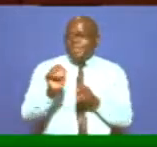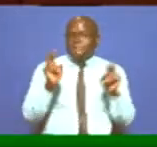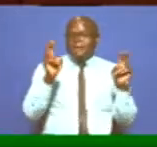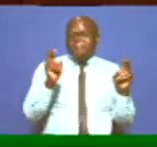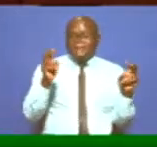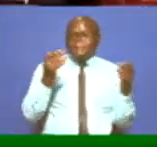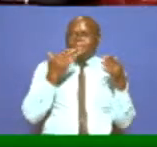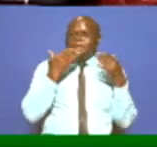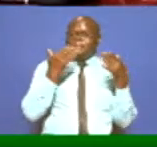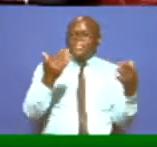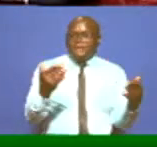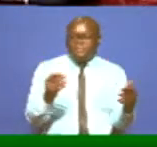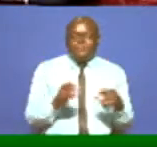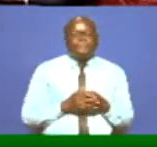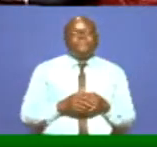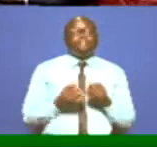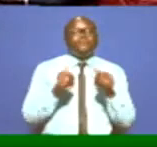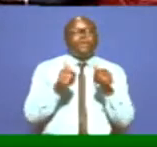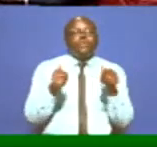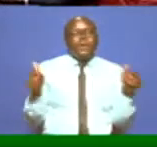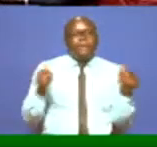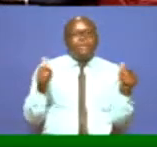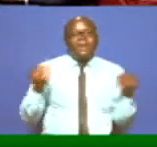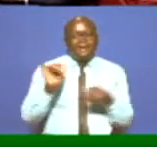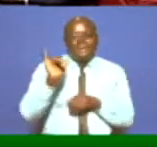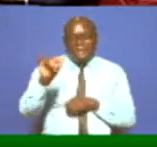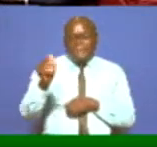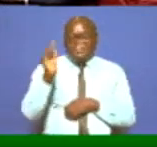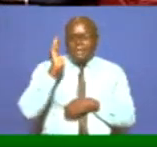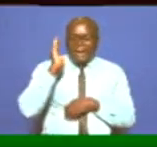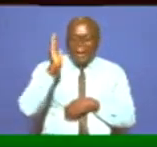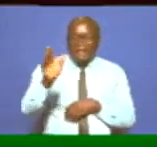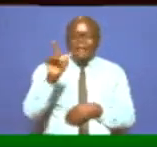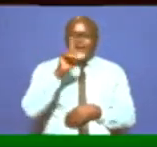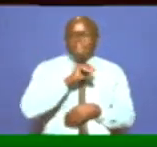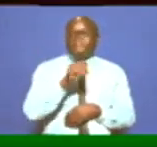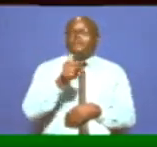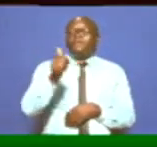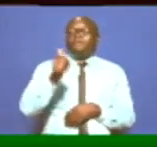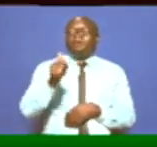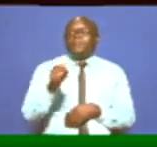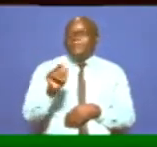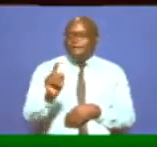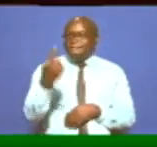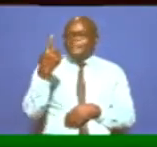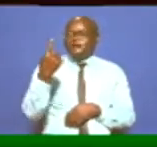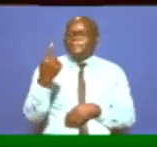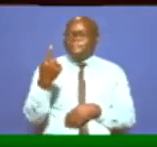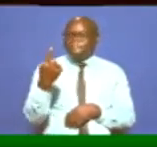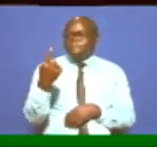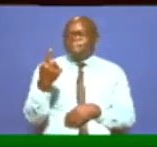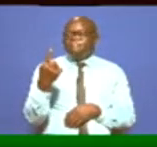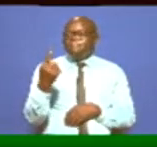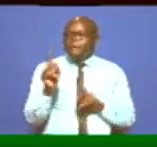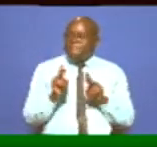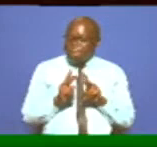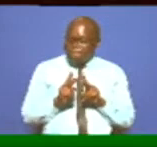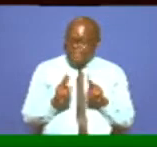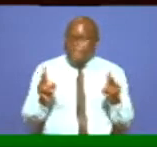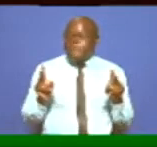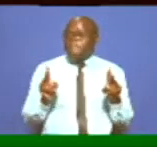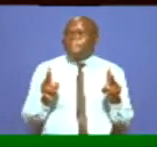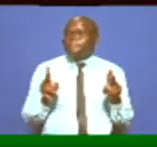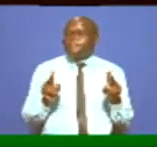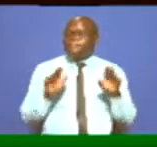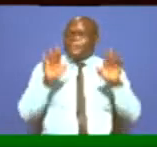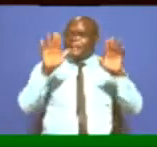you, Mr. Speaker. Well, that's fairly straightforward. First of all, it is an extremely